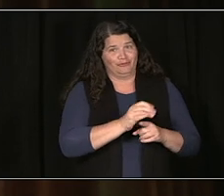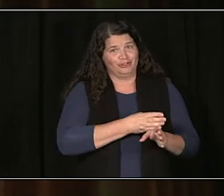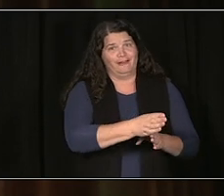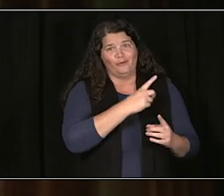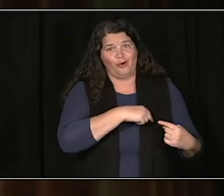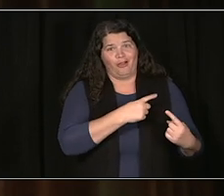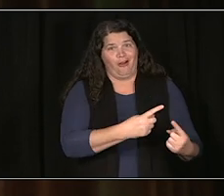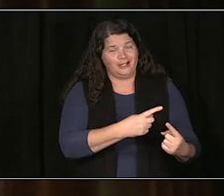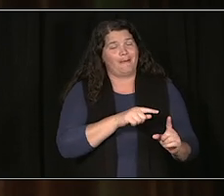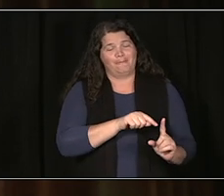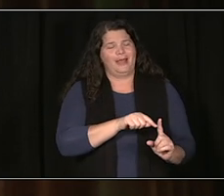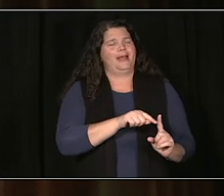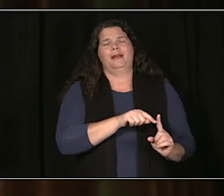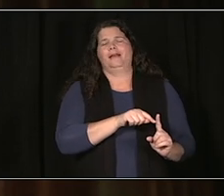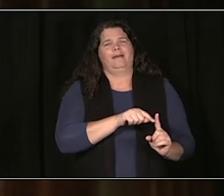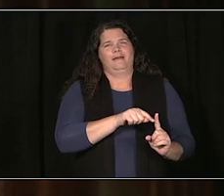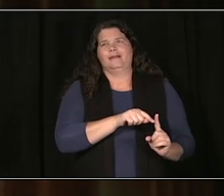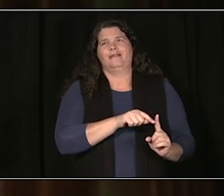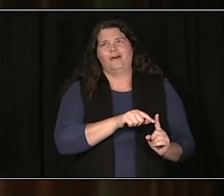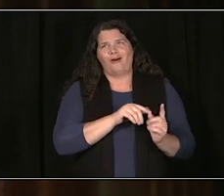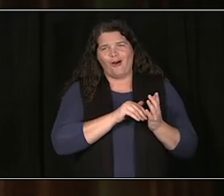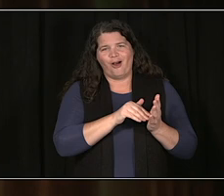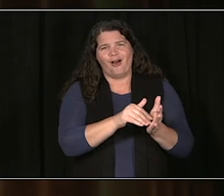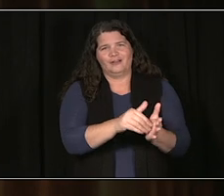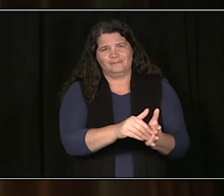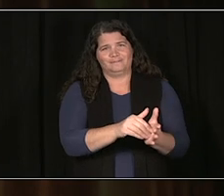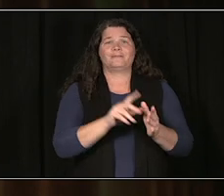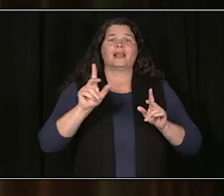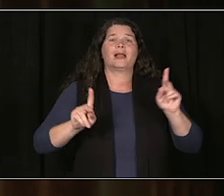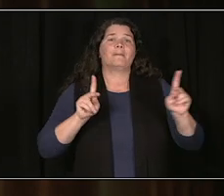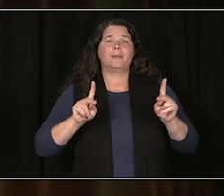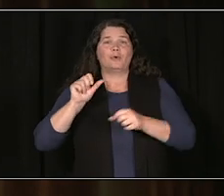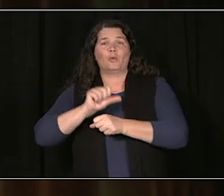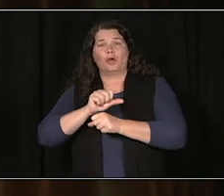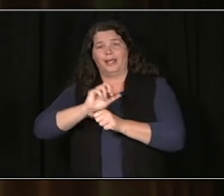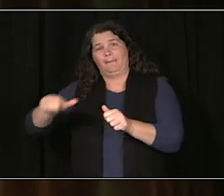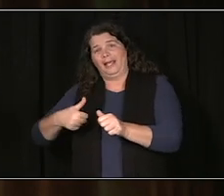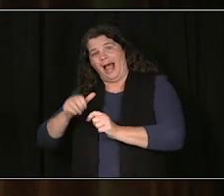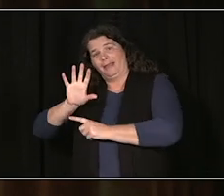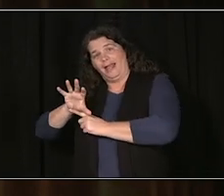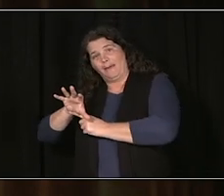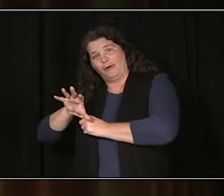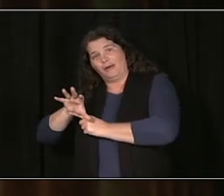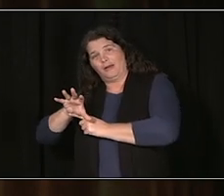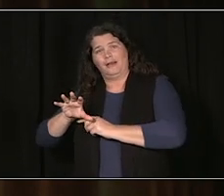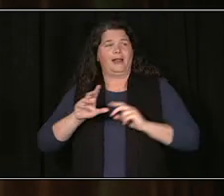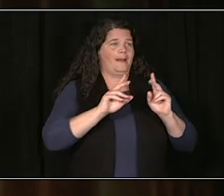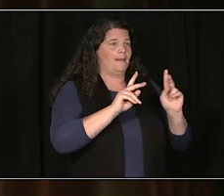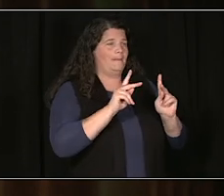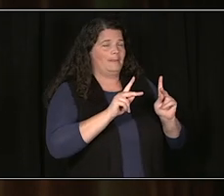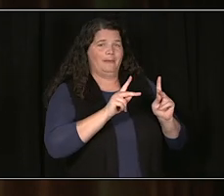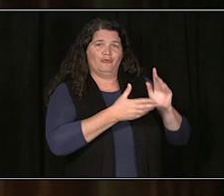Too often that the folks working behind the camera and the folks running the companies do not look